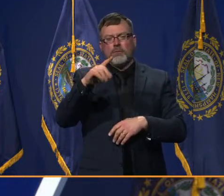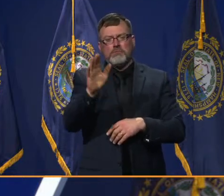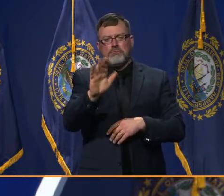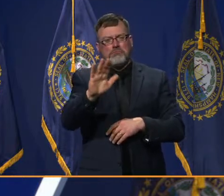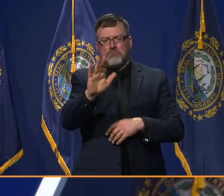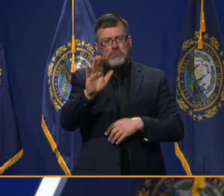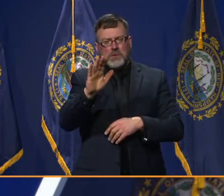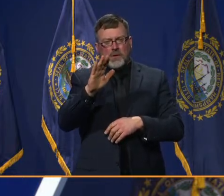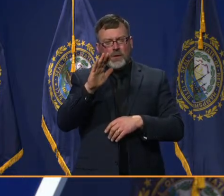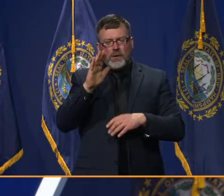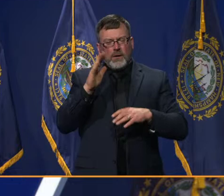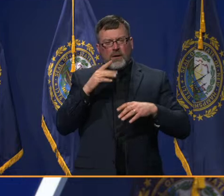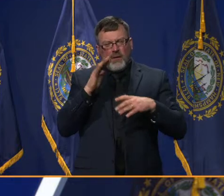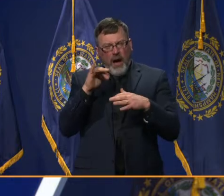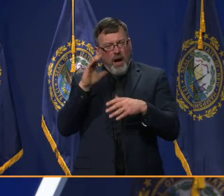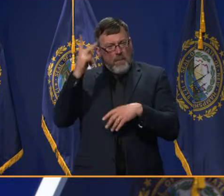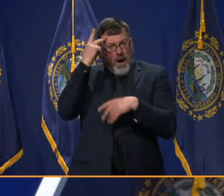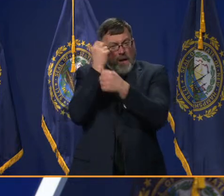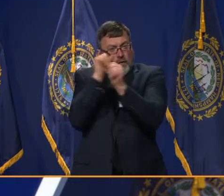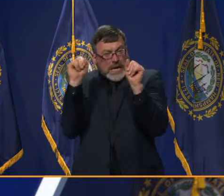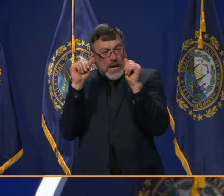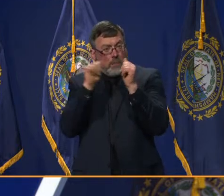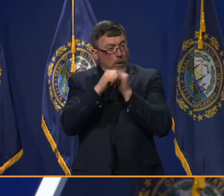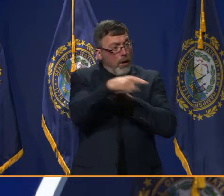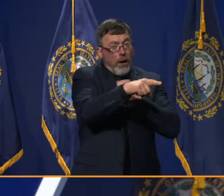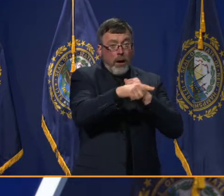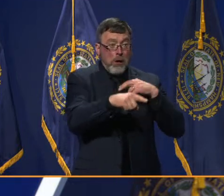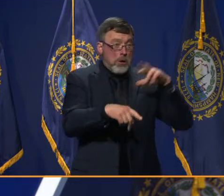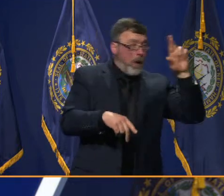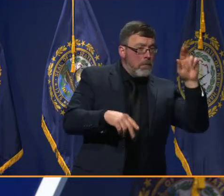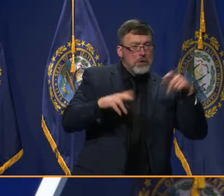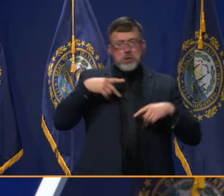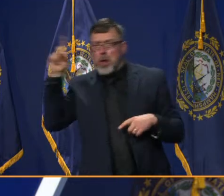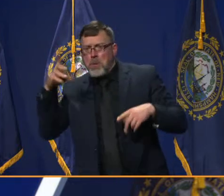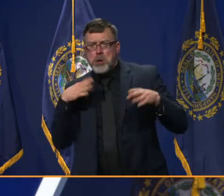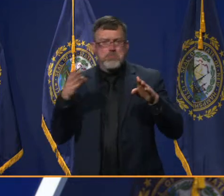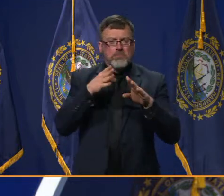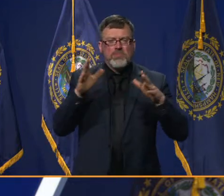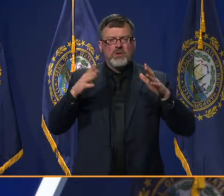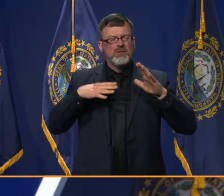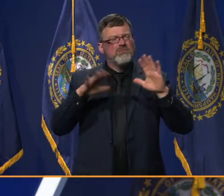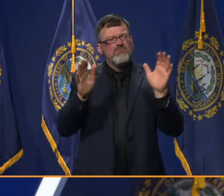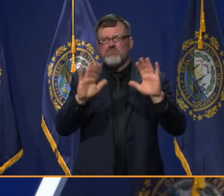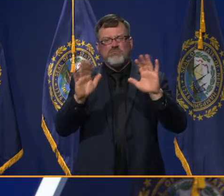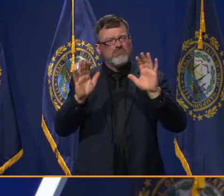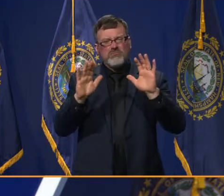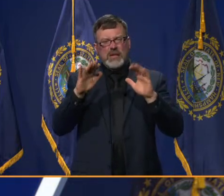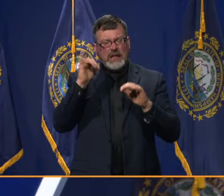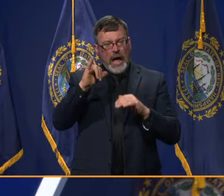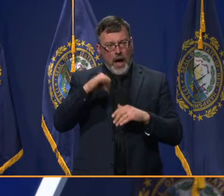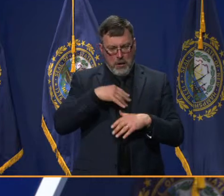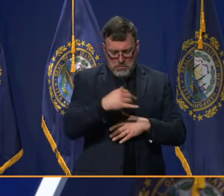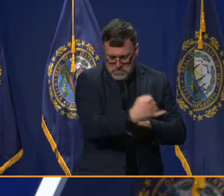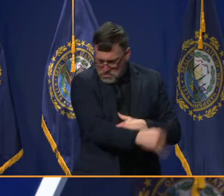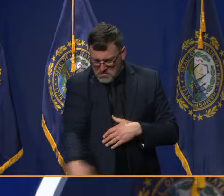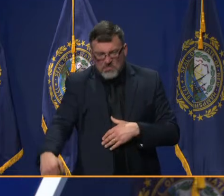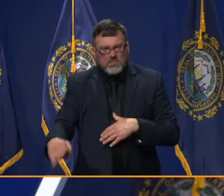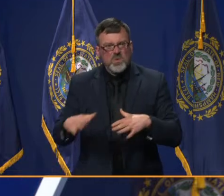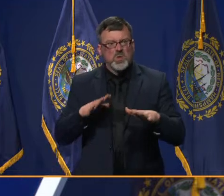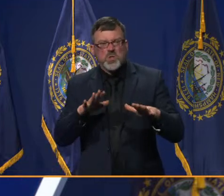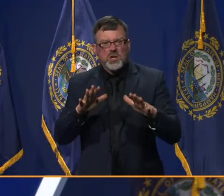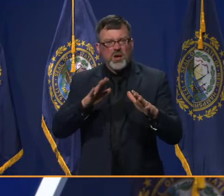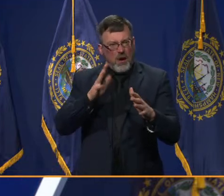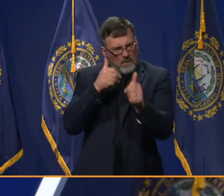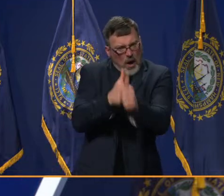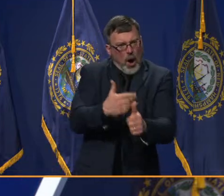maybe an elected leader. And we use those entities as our line in the sand. There's a tendency to show